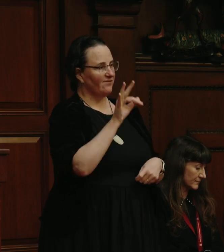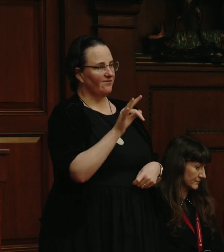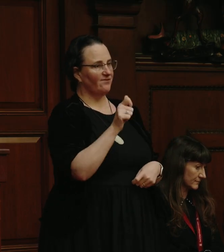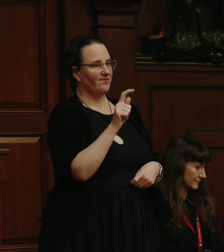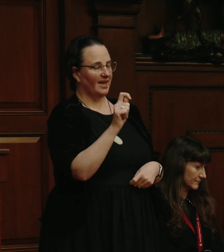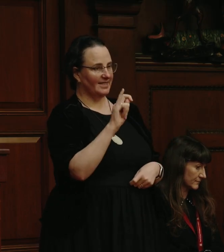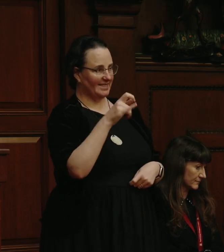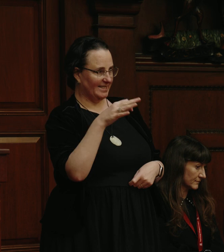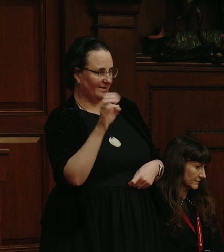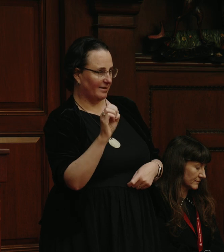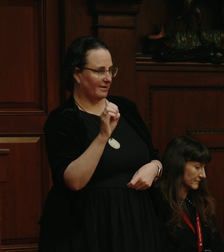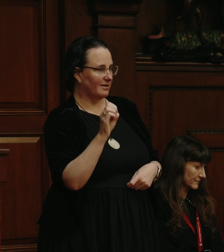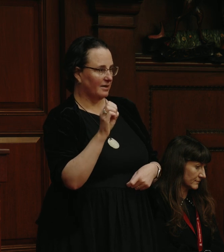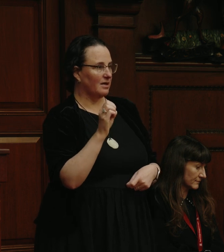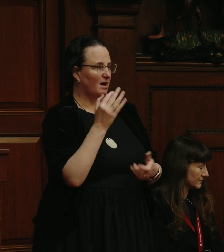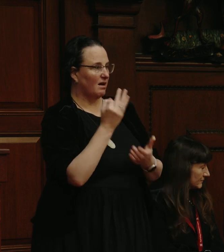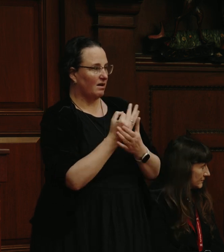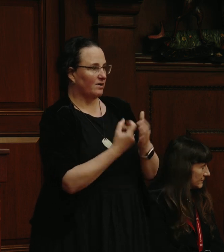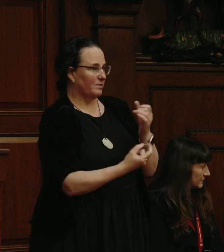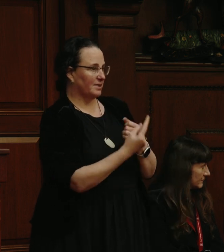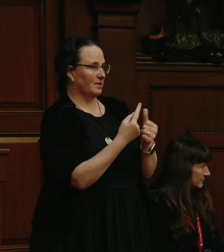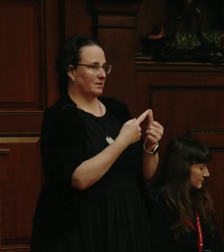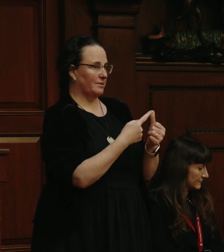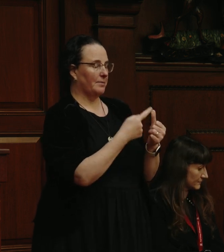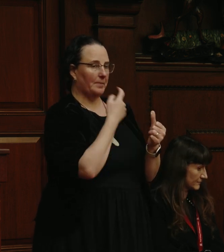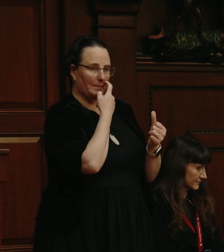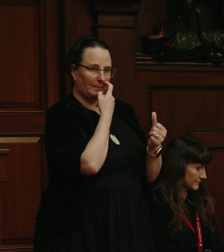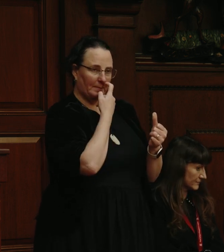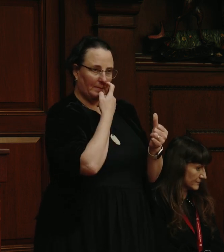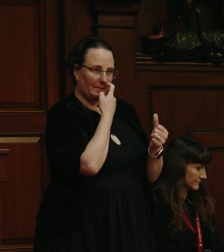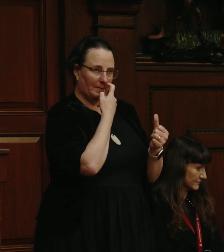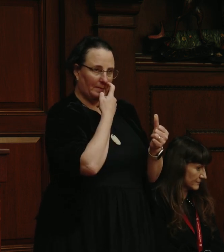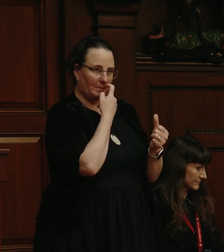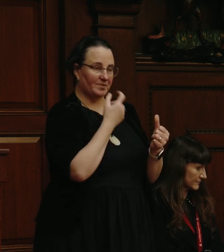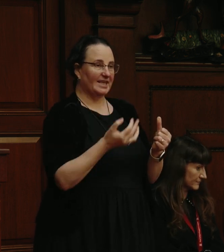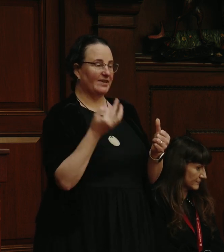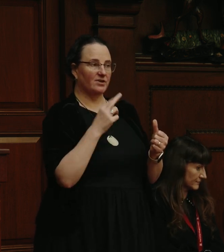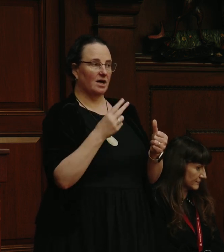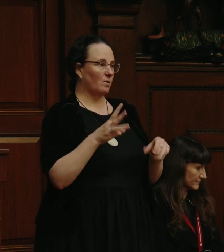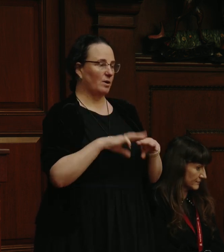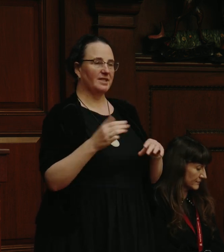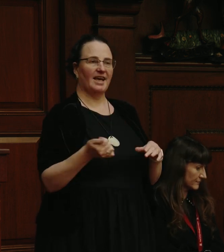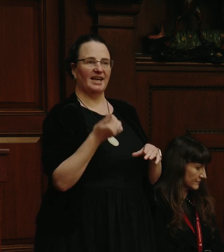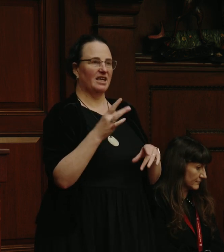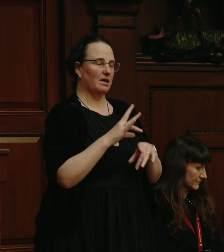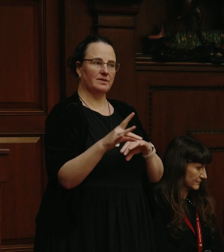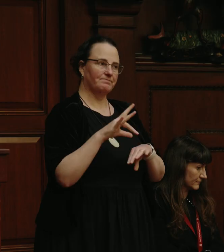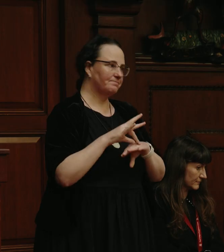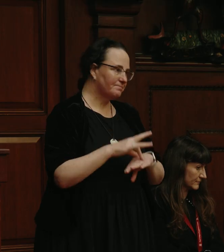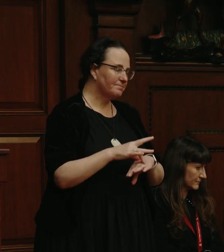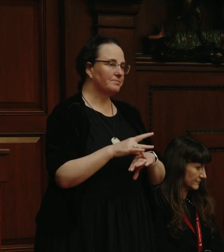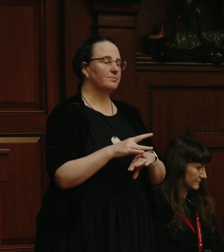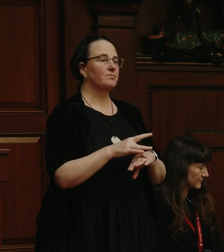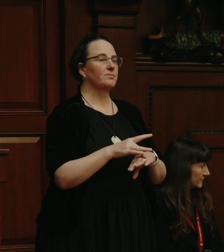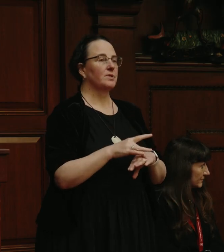predominant feature in Sjögren's, so that would be one thing. If you're very unwell with any condition, any